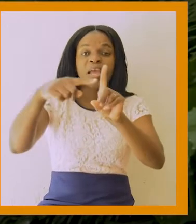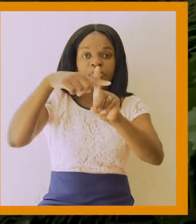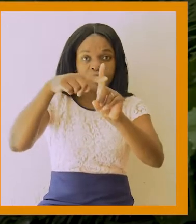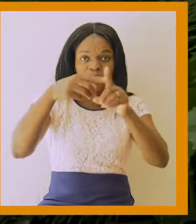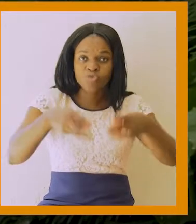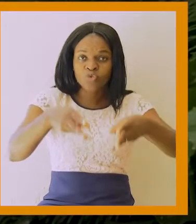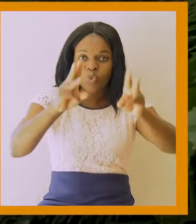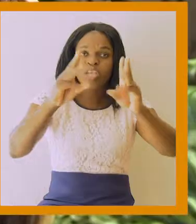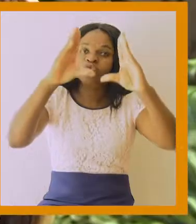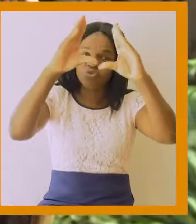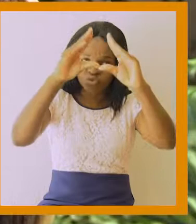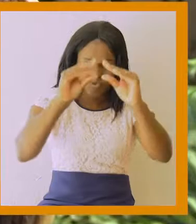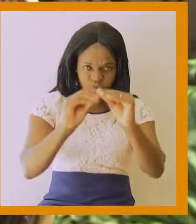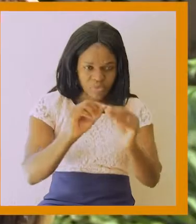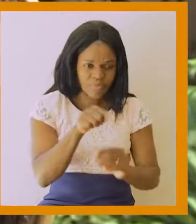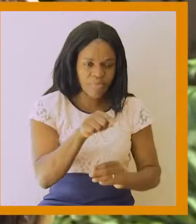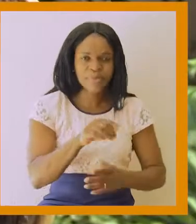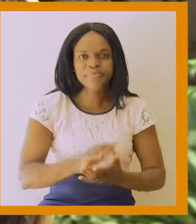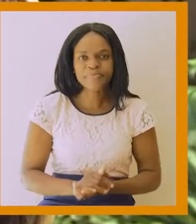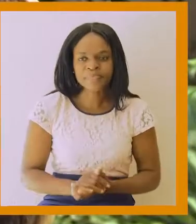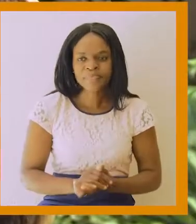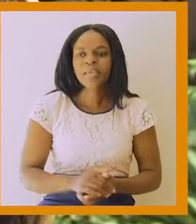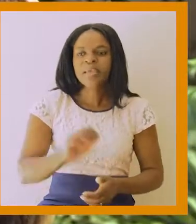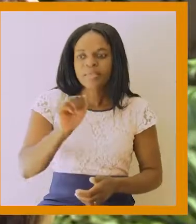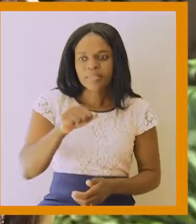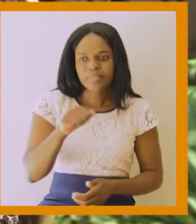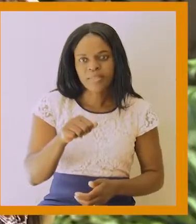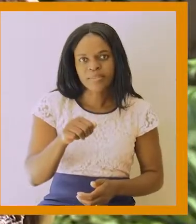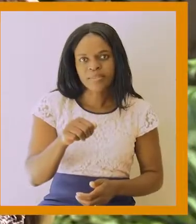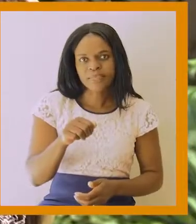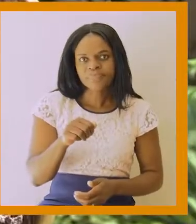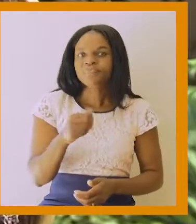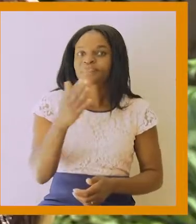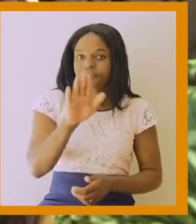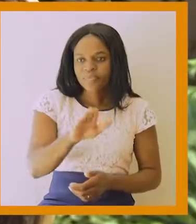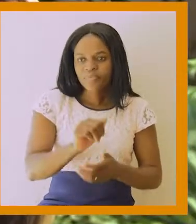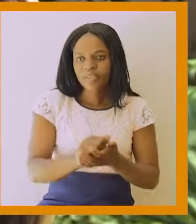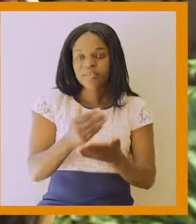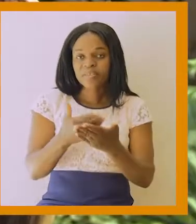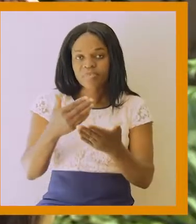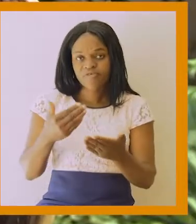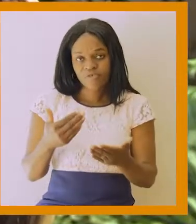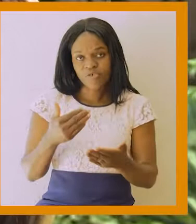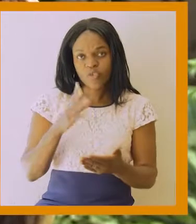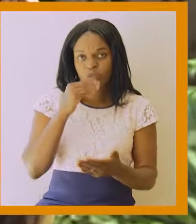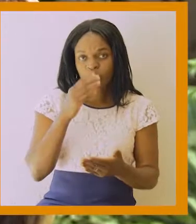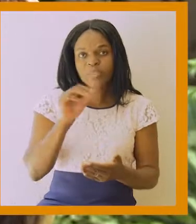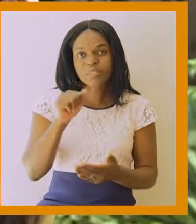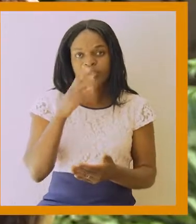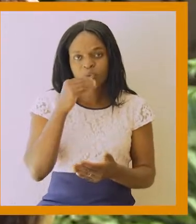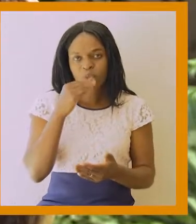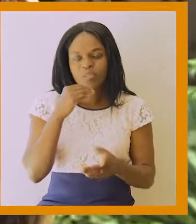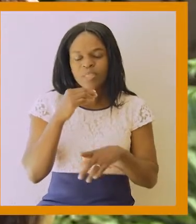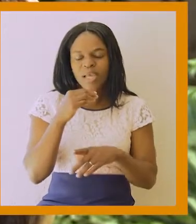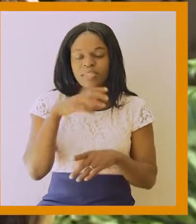curb such? So when we're looking at it being prevalent, but maybe before going into that, I had asked